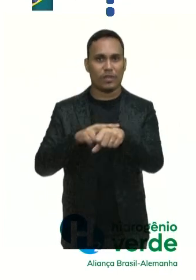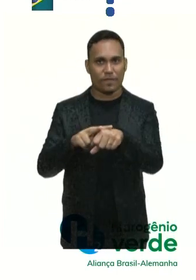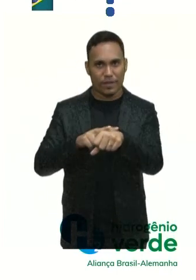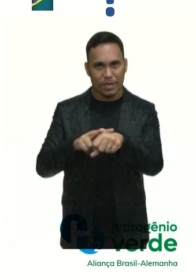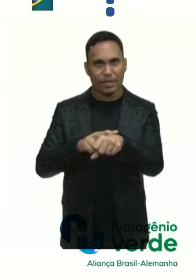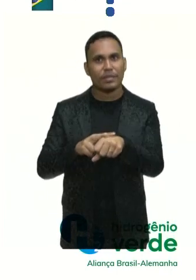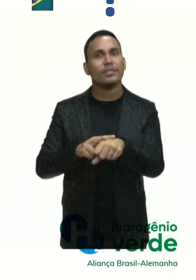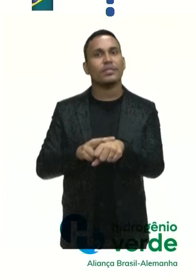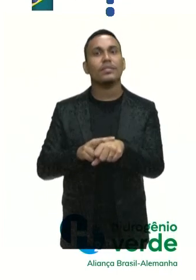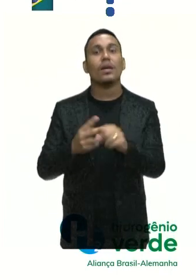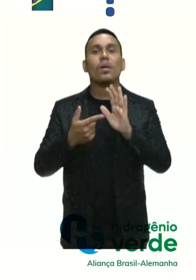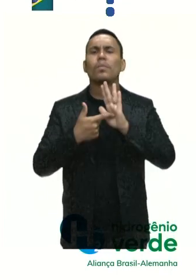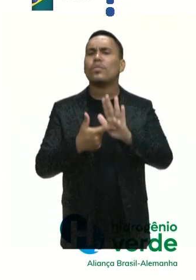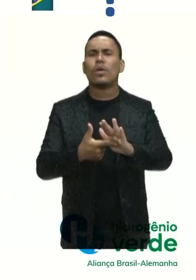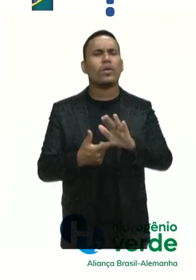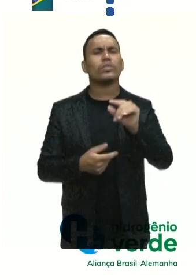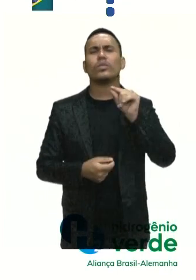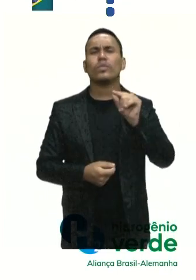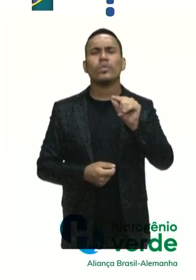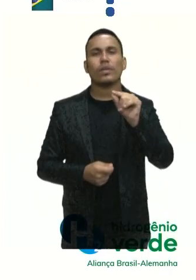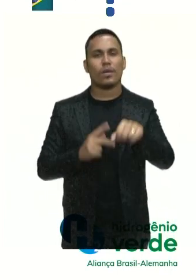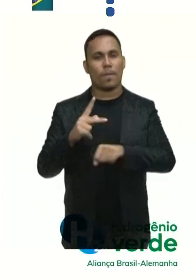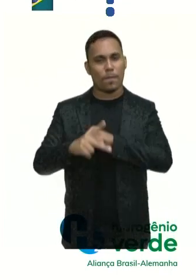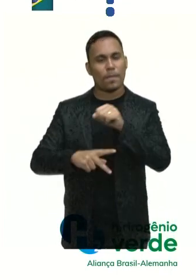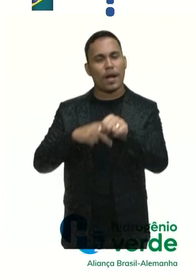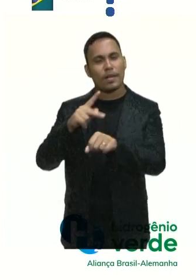roadmaps, their own strategies.